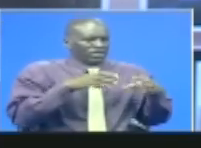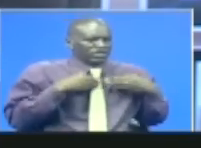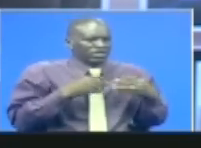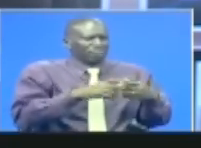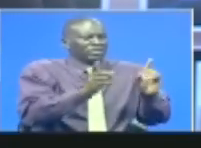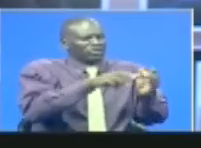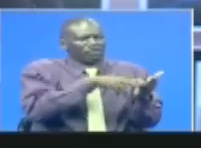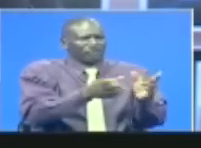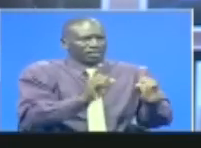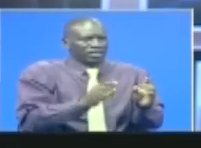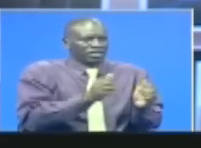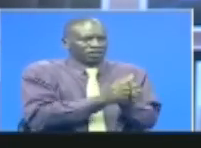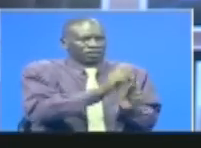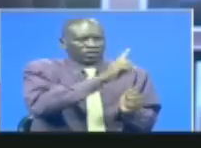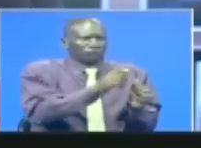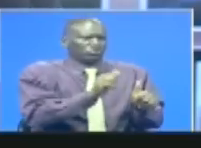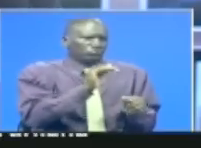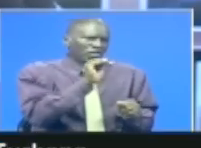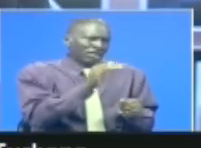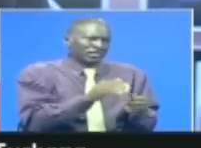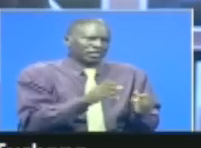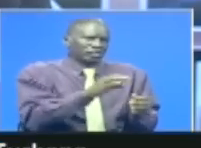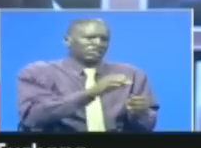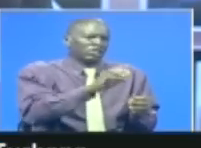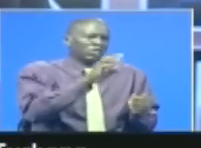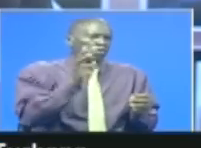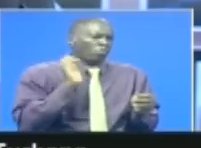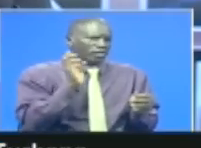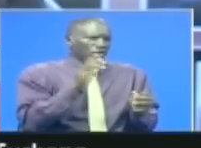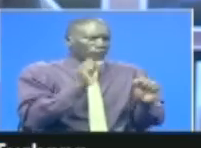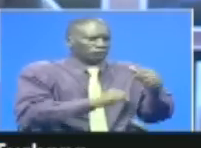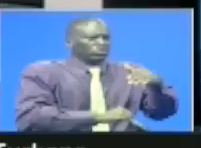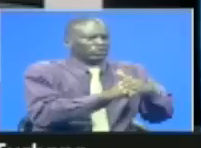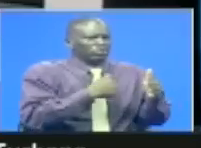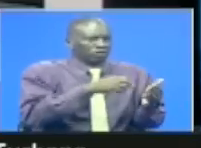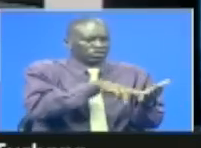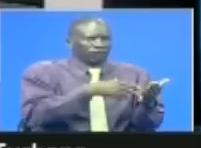lose. Well, the question you should be asking is Ferdinand going to support me because he will lose?